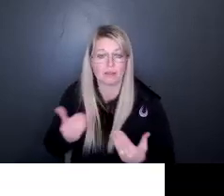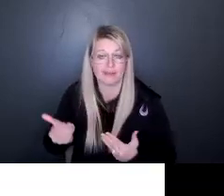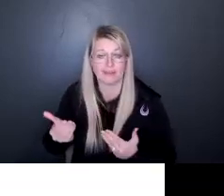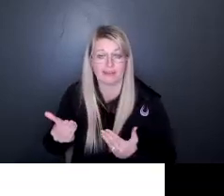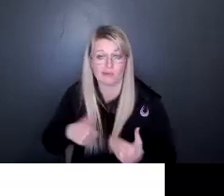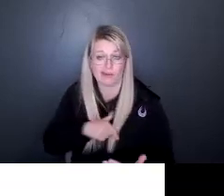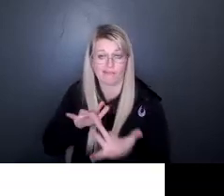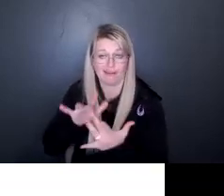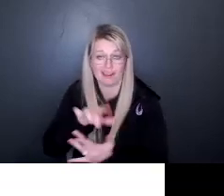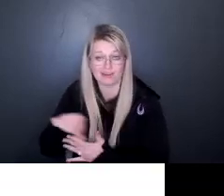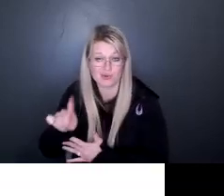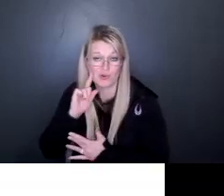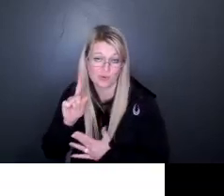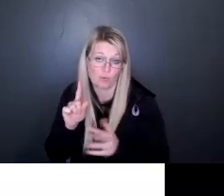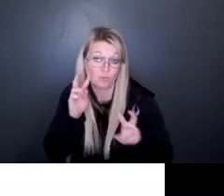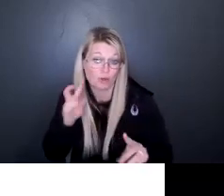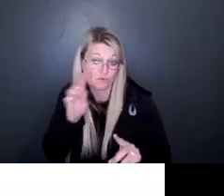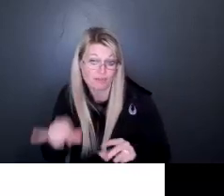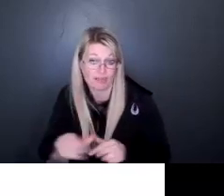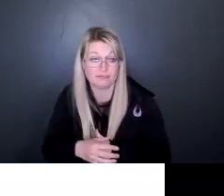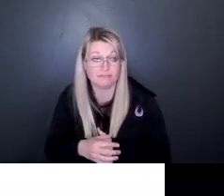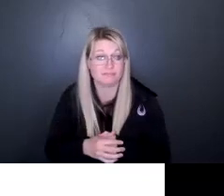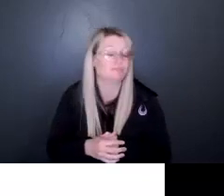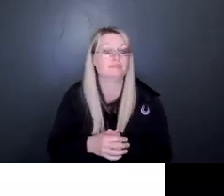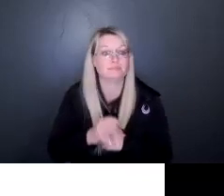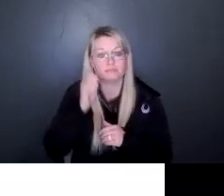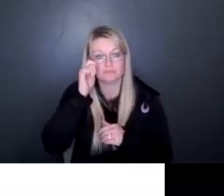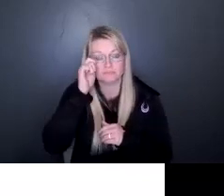stay tuned. Next slide, please.